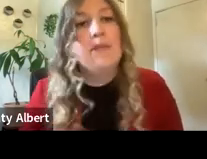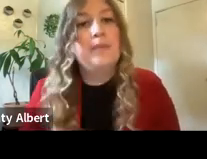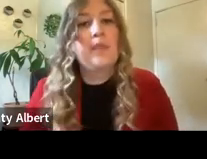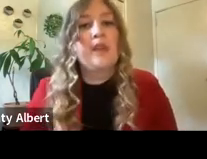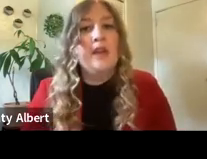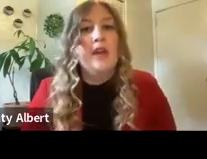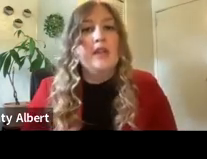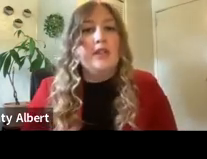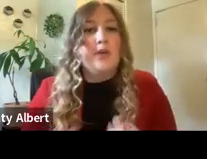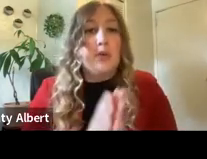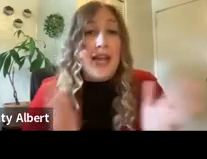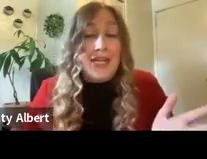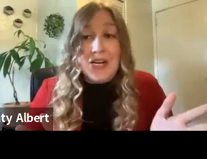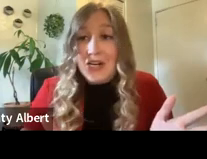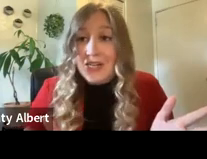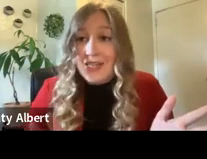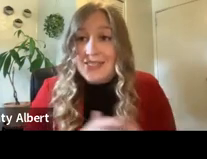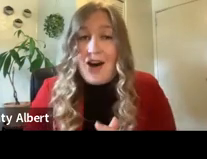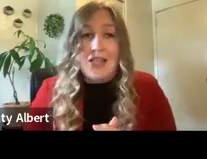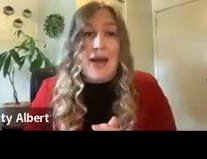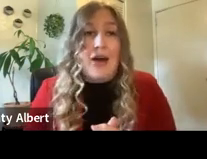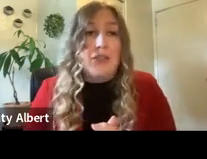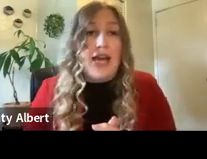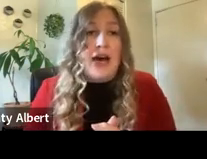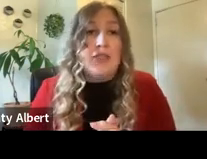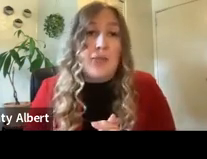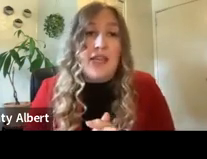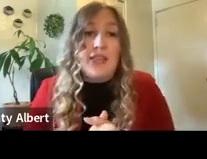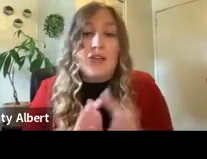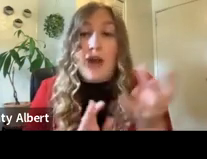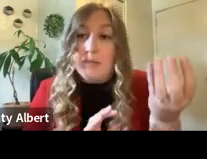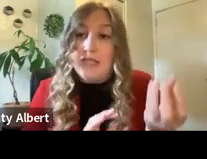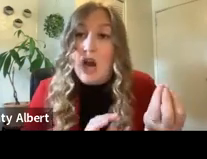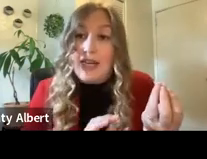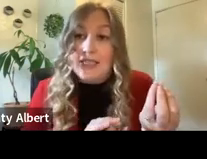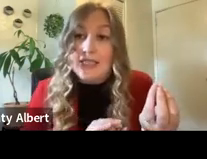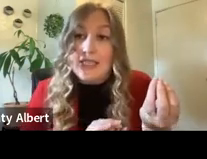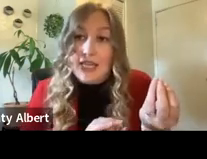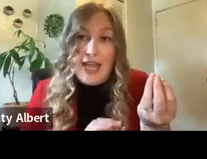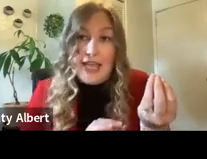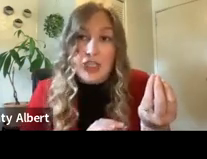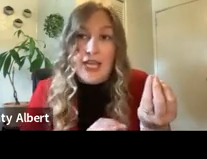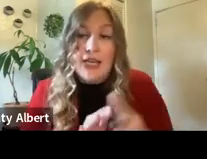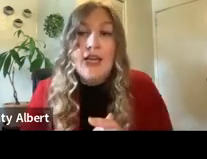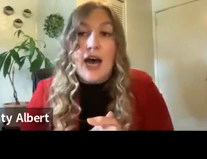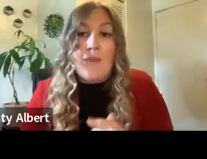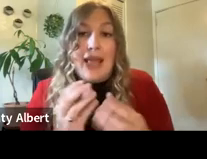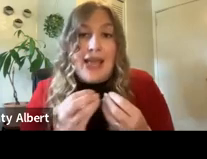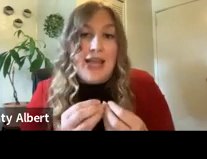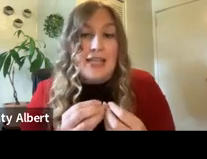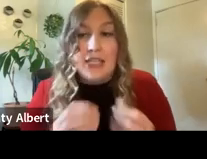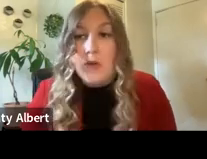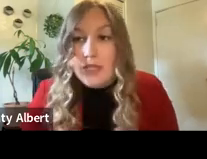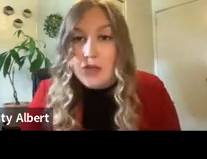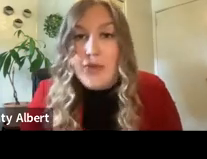them on. So creating a hook is all about something that grabs the audience's attention